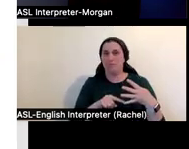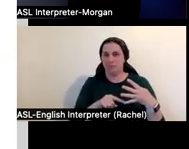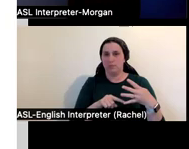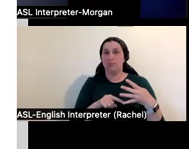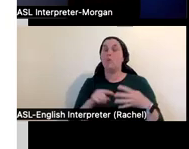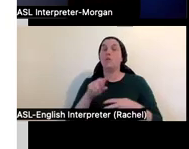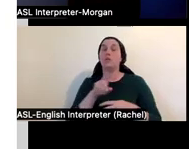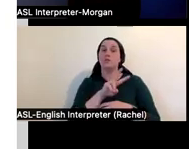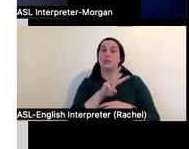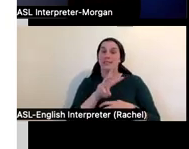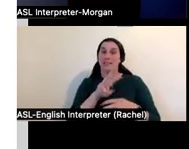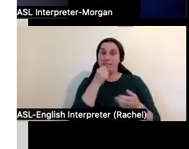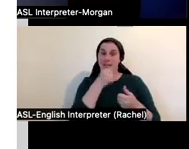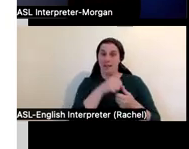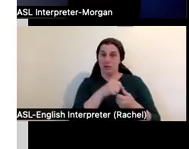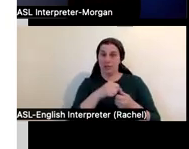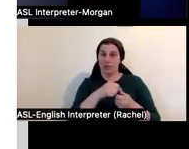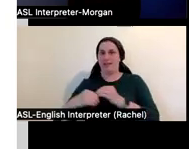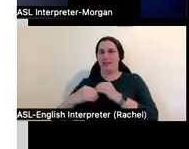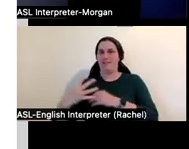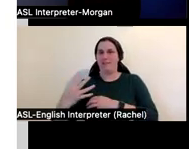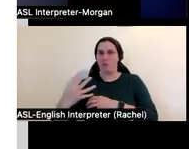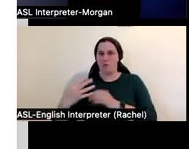this is the other ones that we have. So